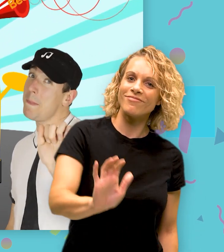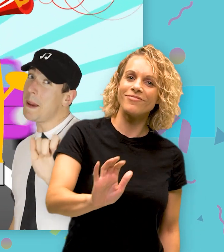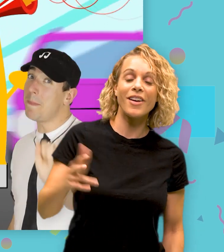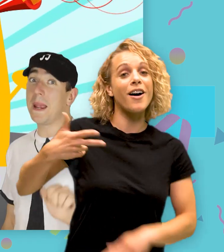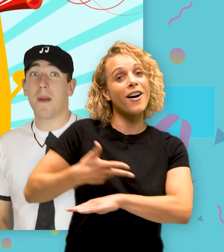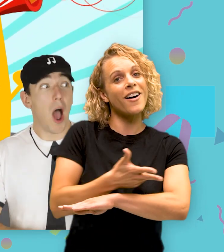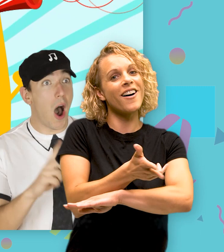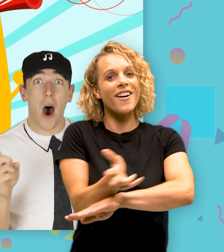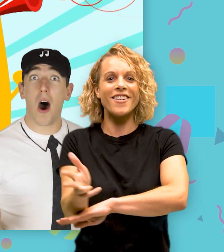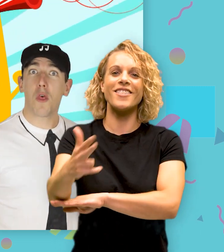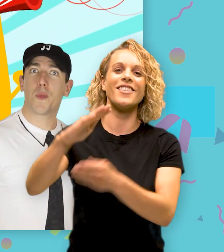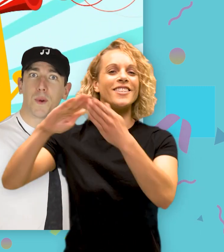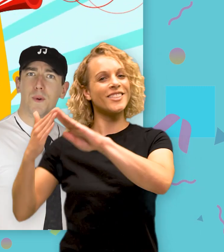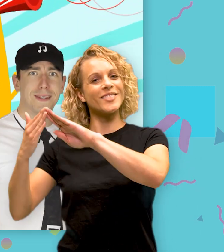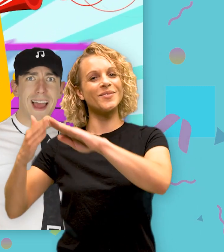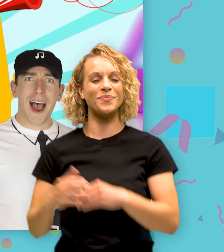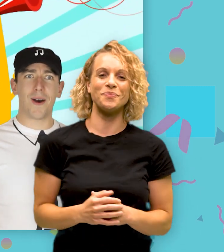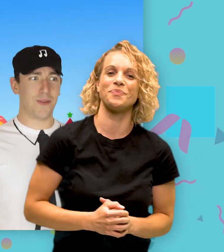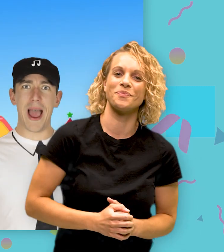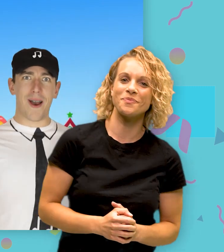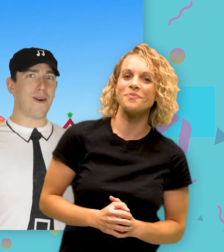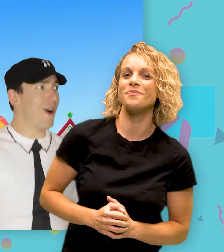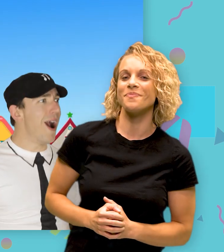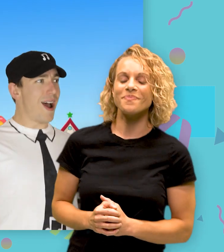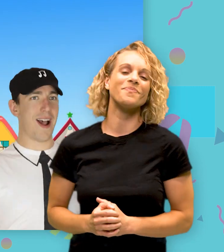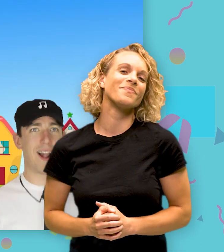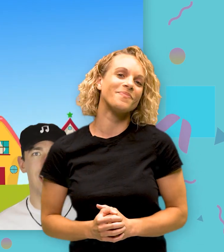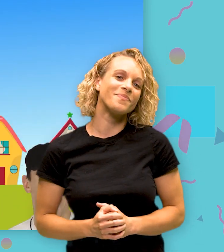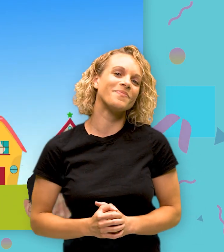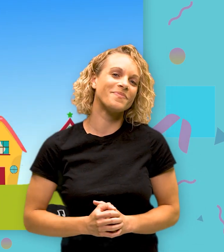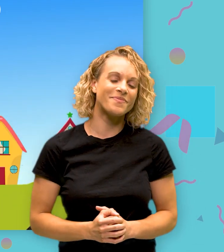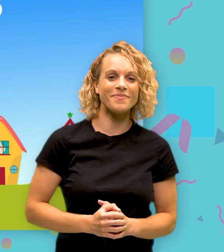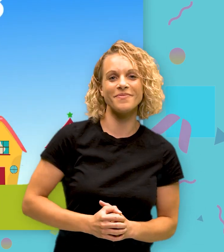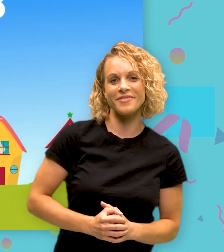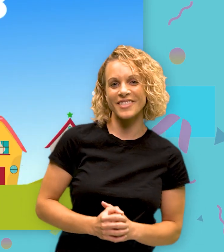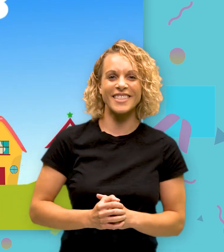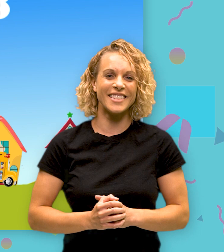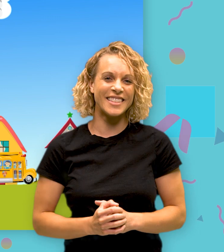beep, beep, beep, all through the town.